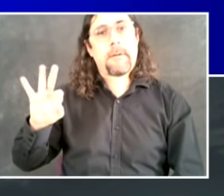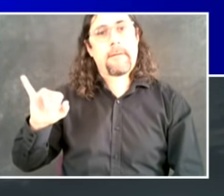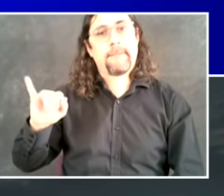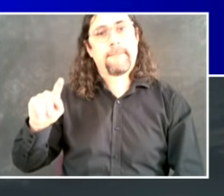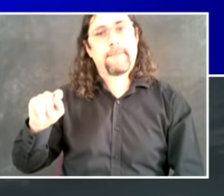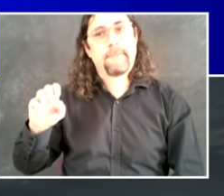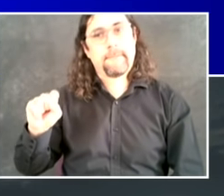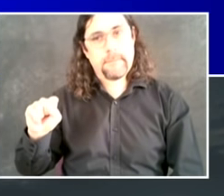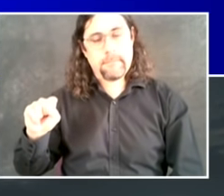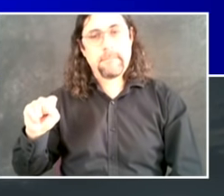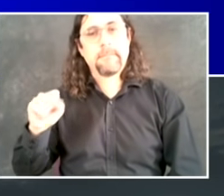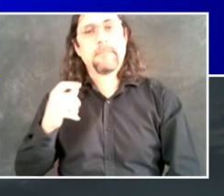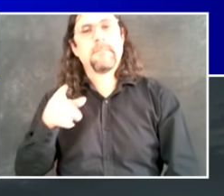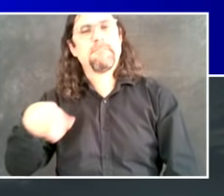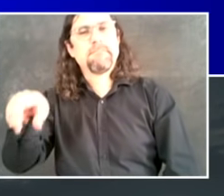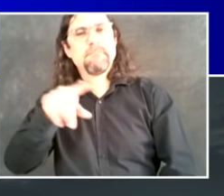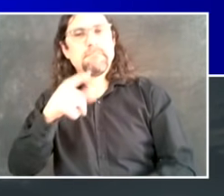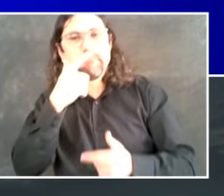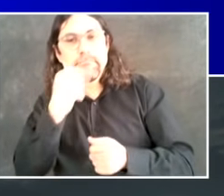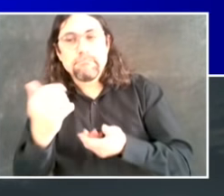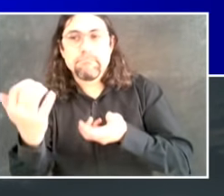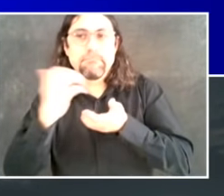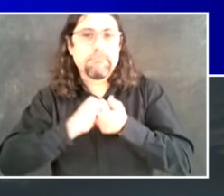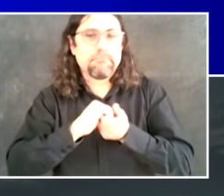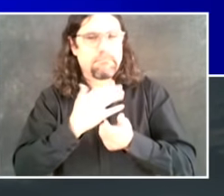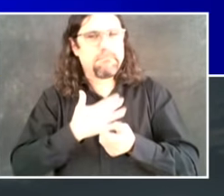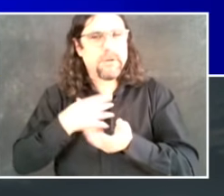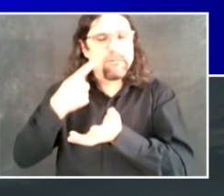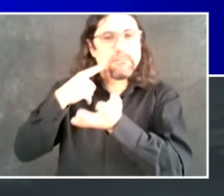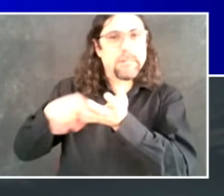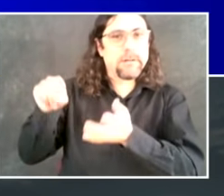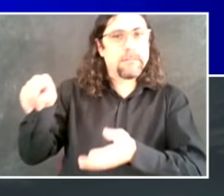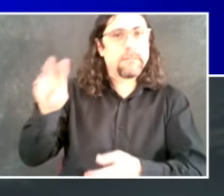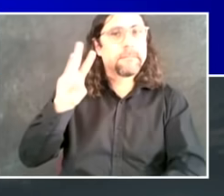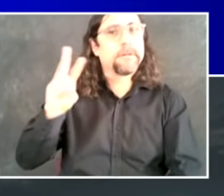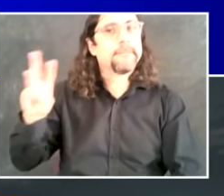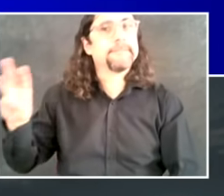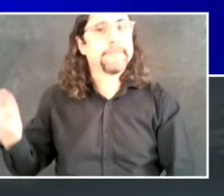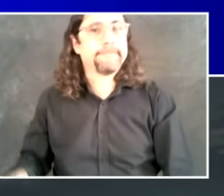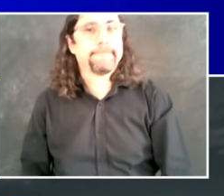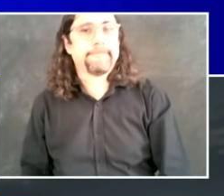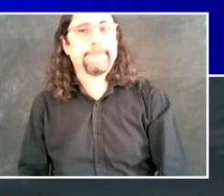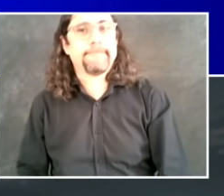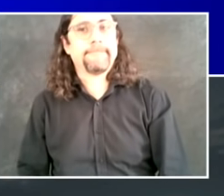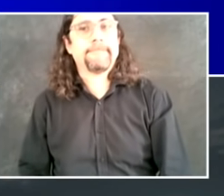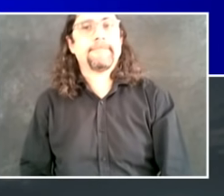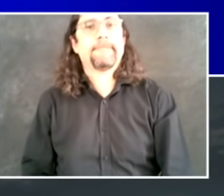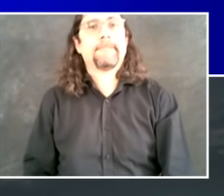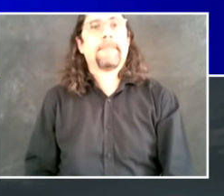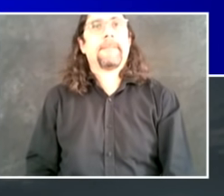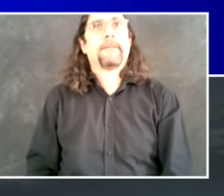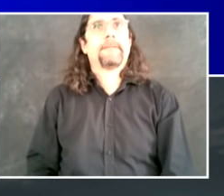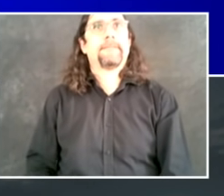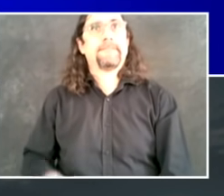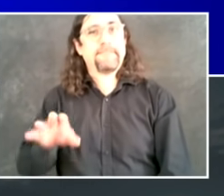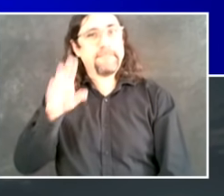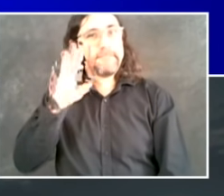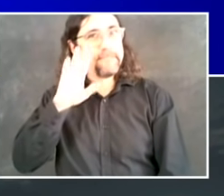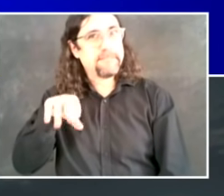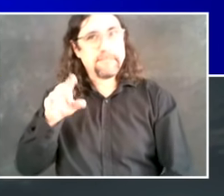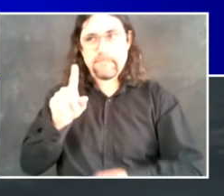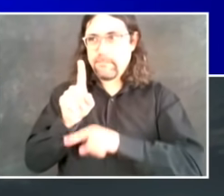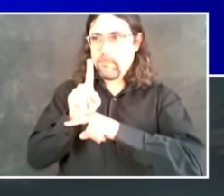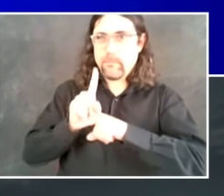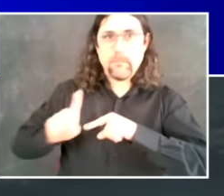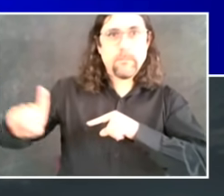So, next Sunday, a very, very important day every year, Mother's Day. It is